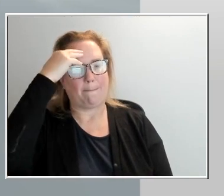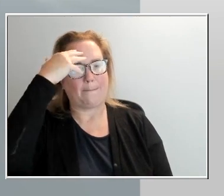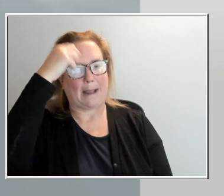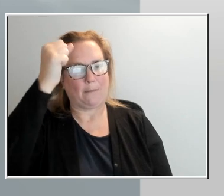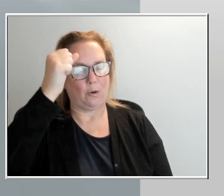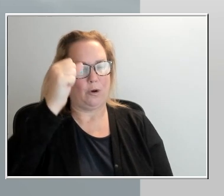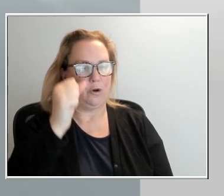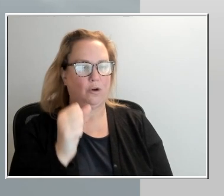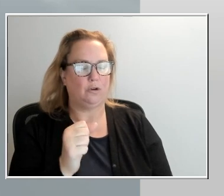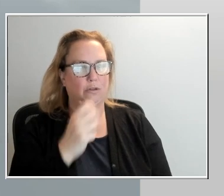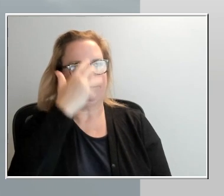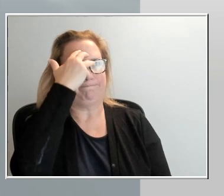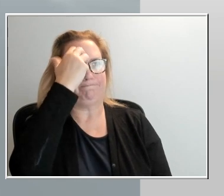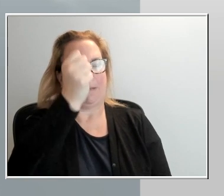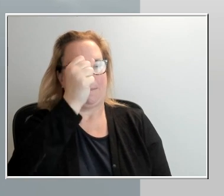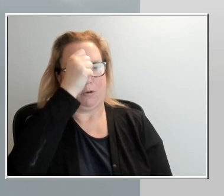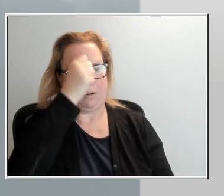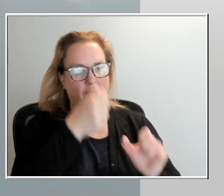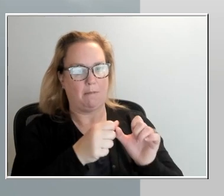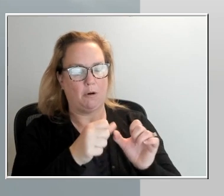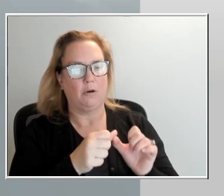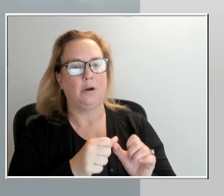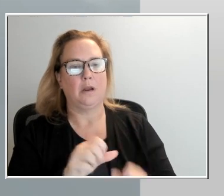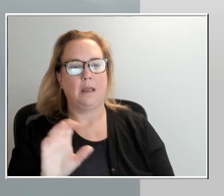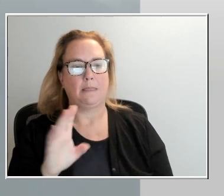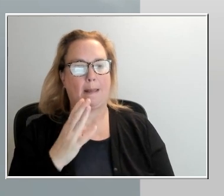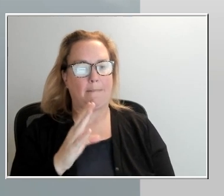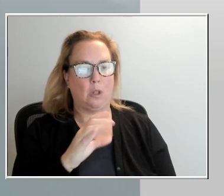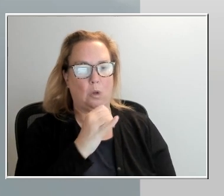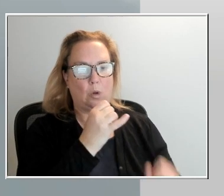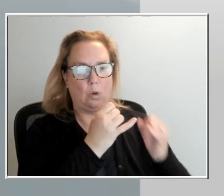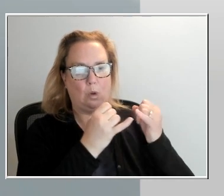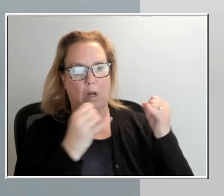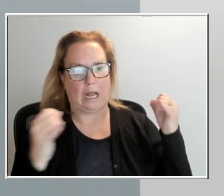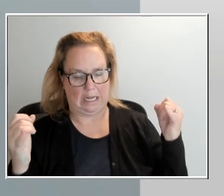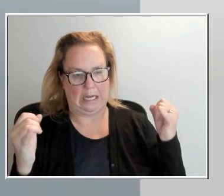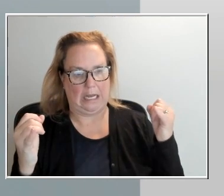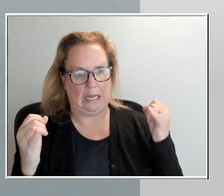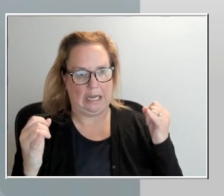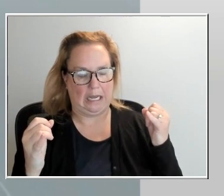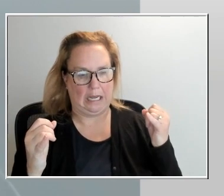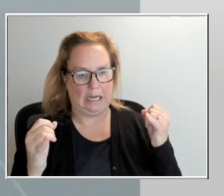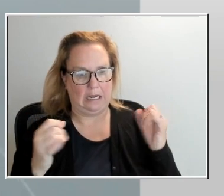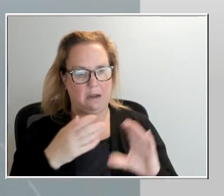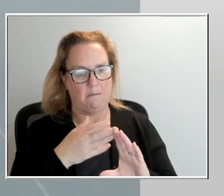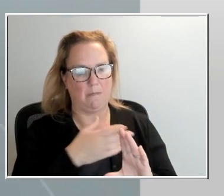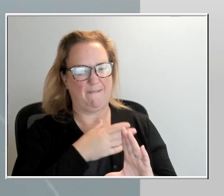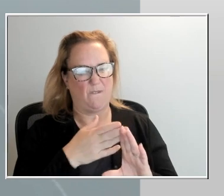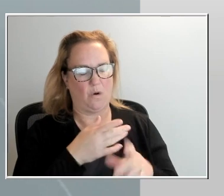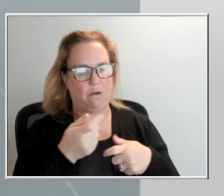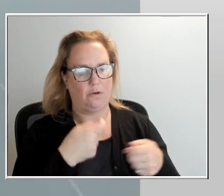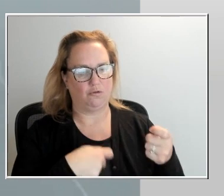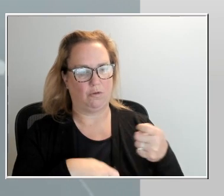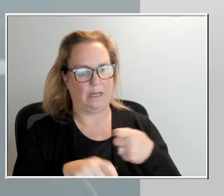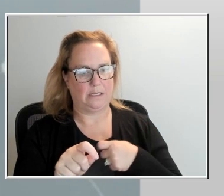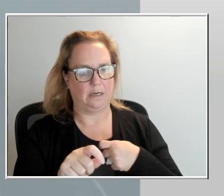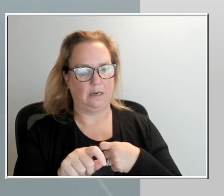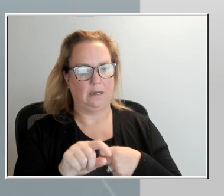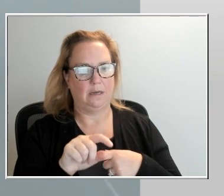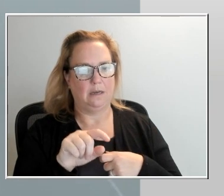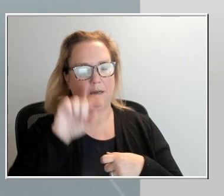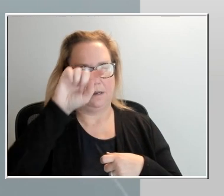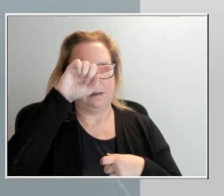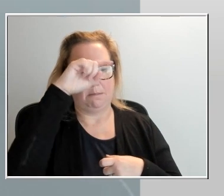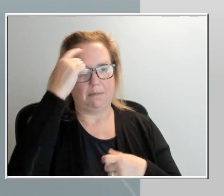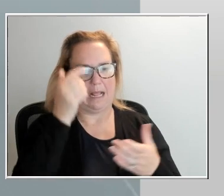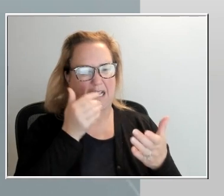recall test. And the blue line is pre-transplant. The black line, which is very close to the orange